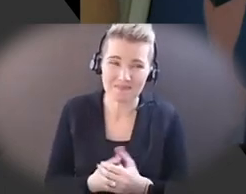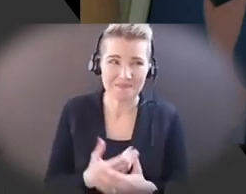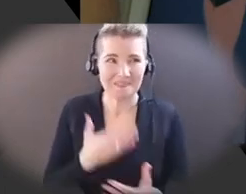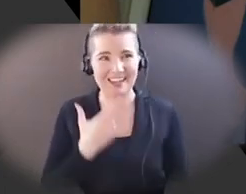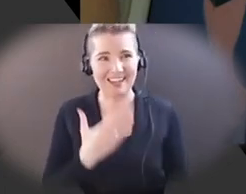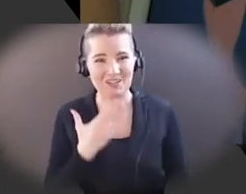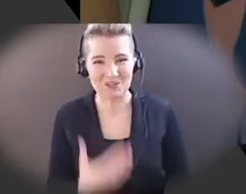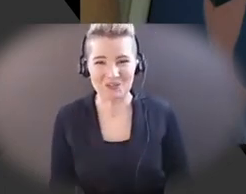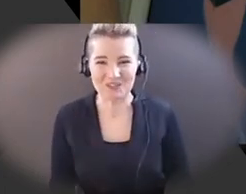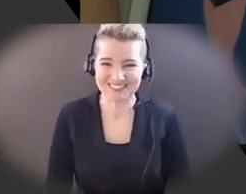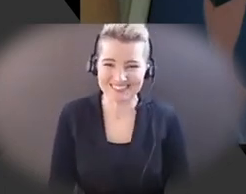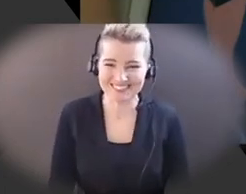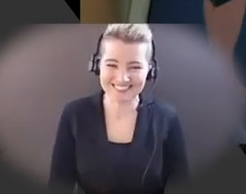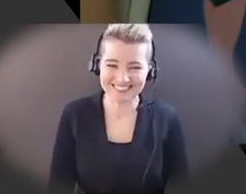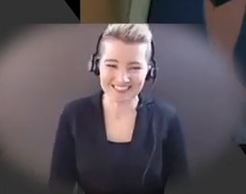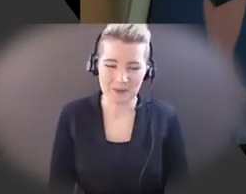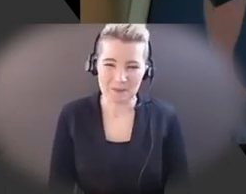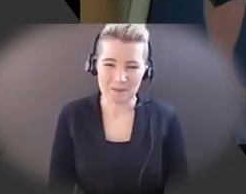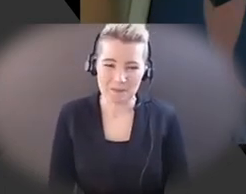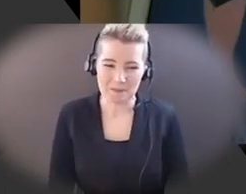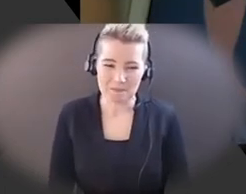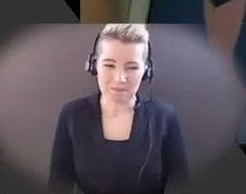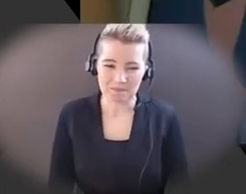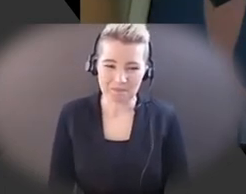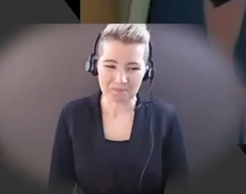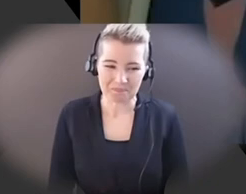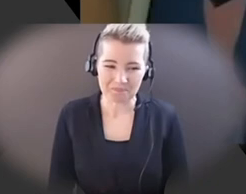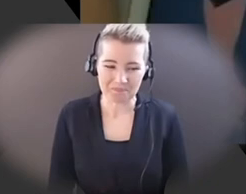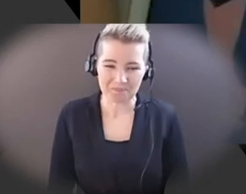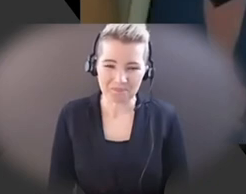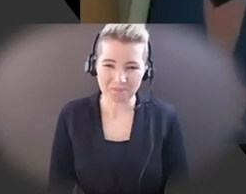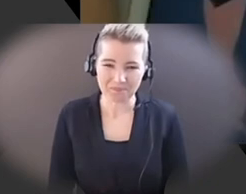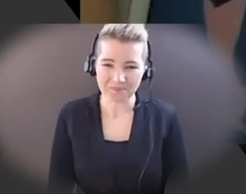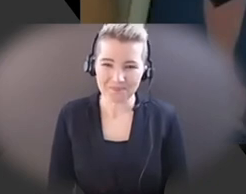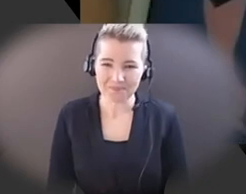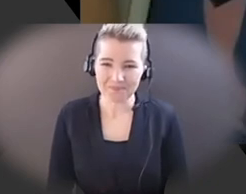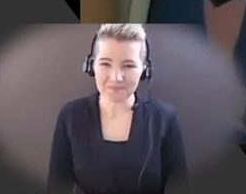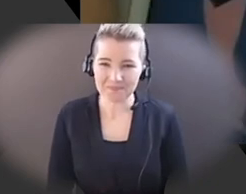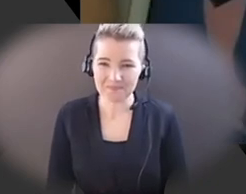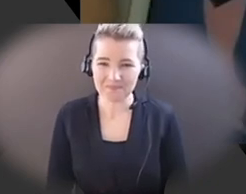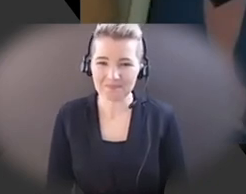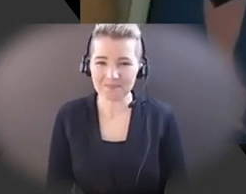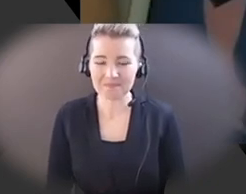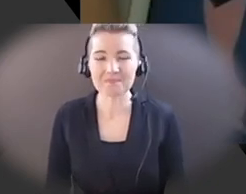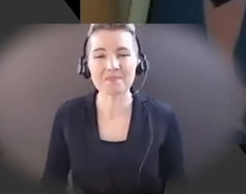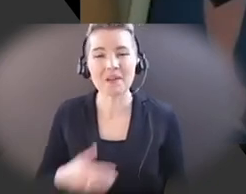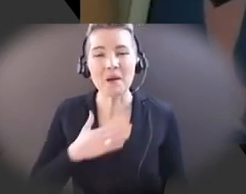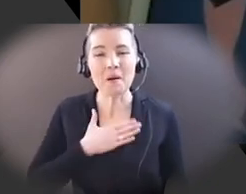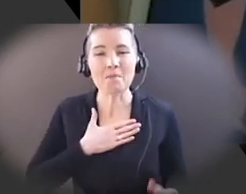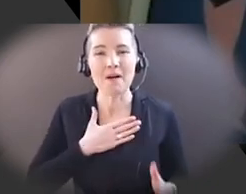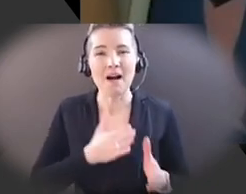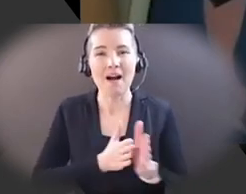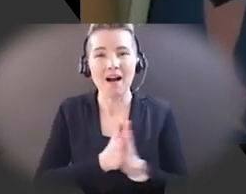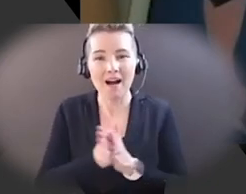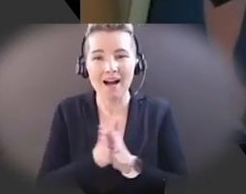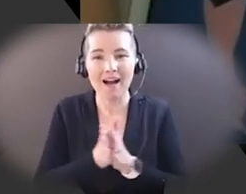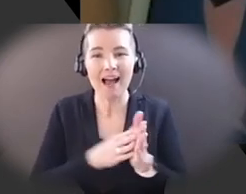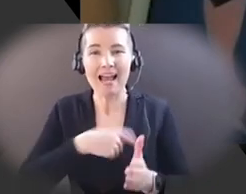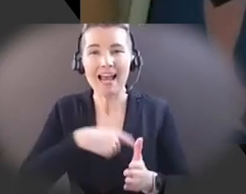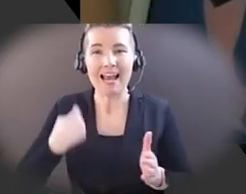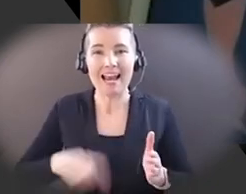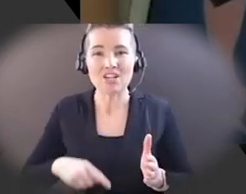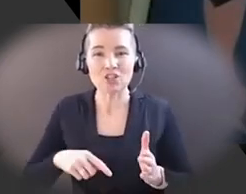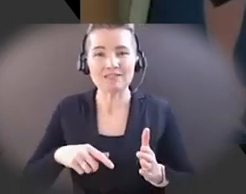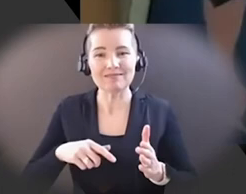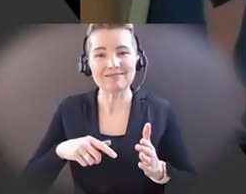Thanks. Yeah. It's weird because again, as I said before, my drive for Asian representation wasn't inherently something that I wanted